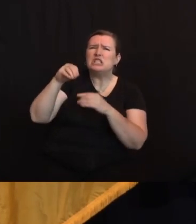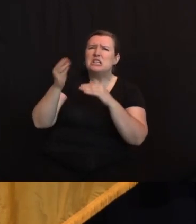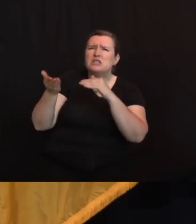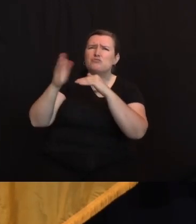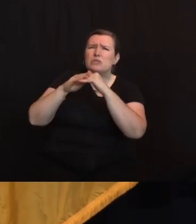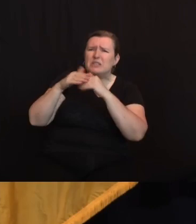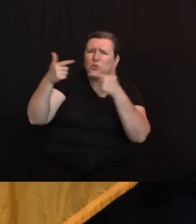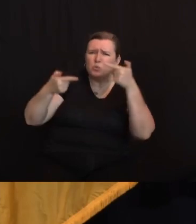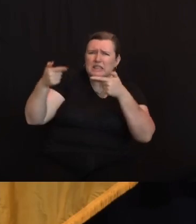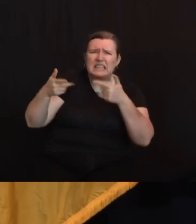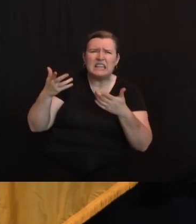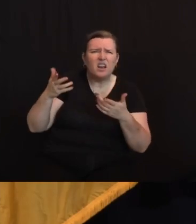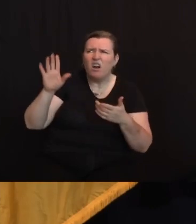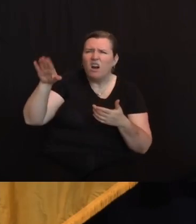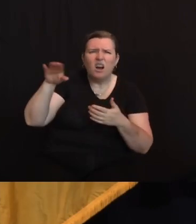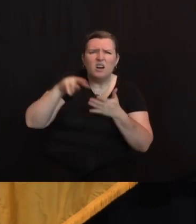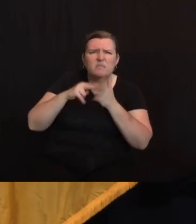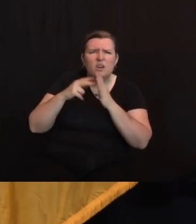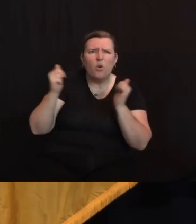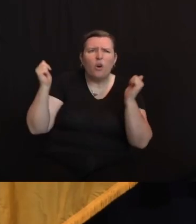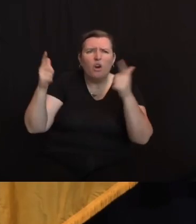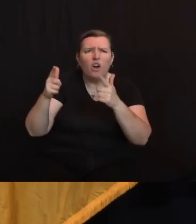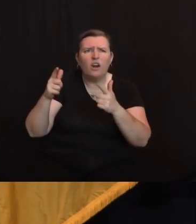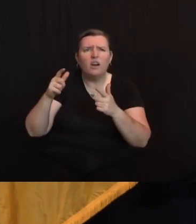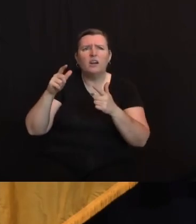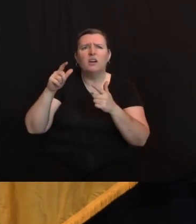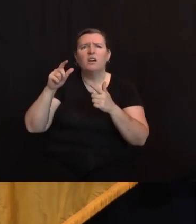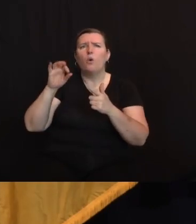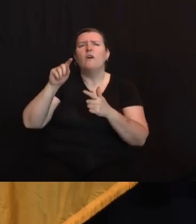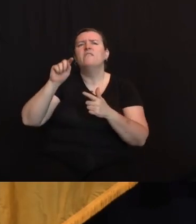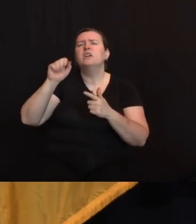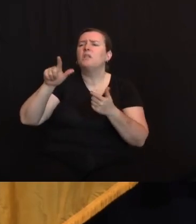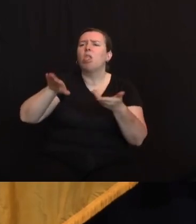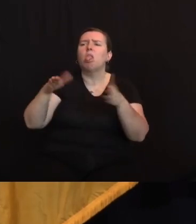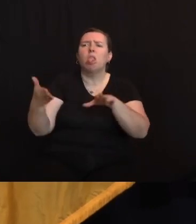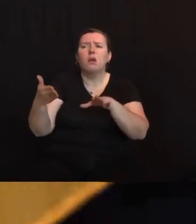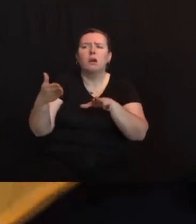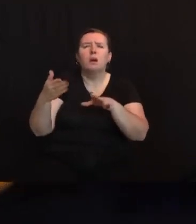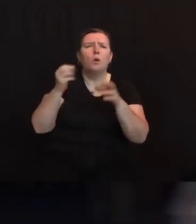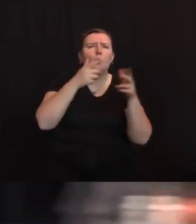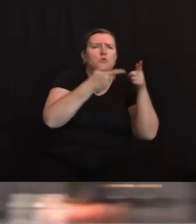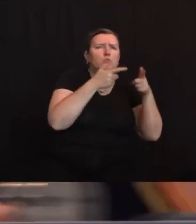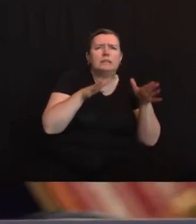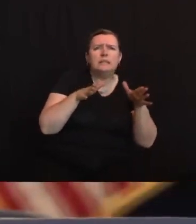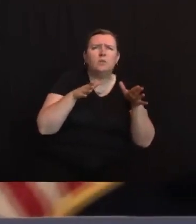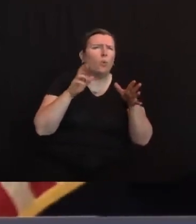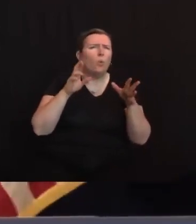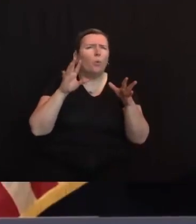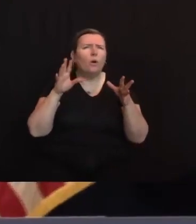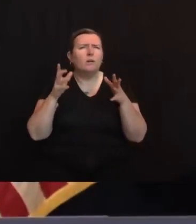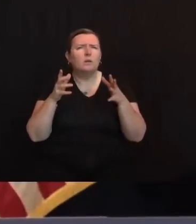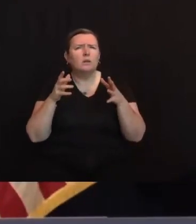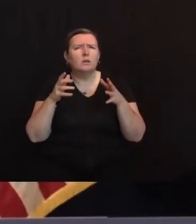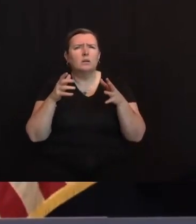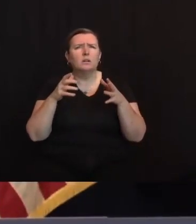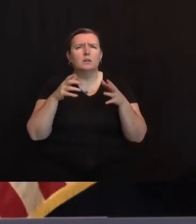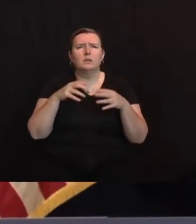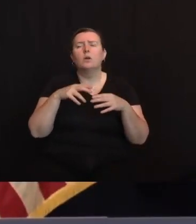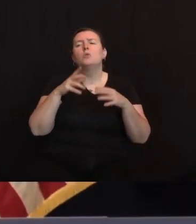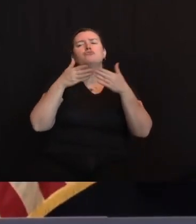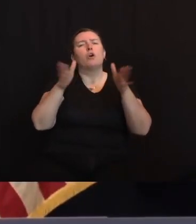all shootings or just fatal shootings? The shootings overall are up 3% year to date, which the